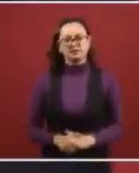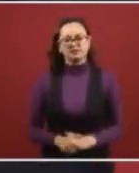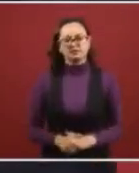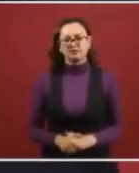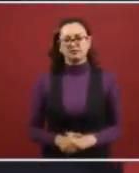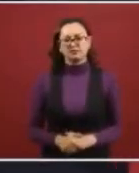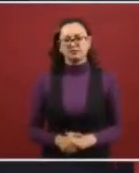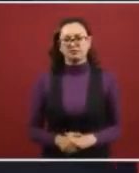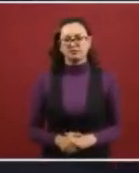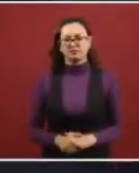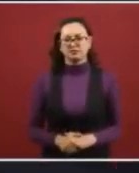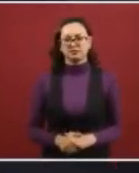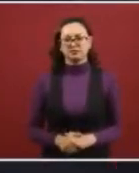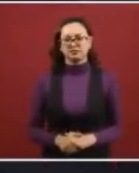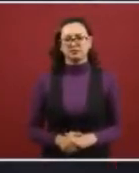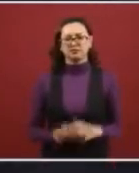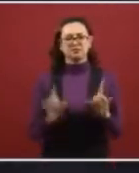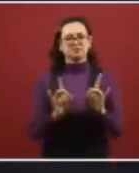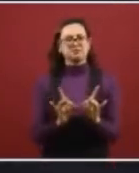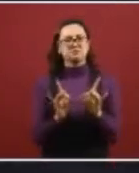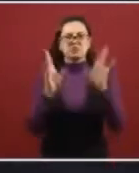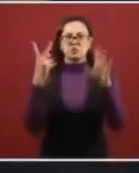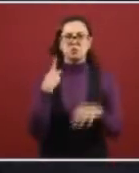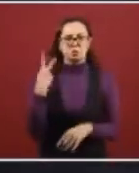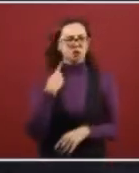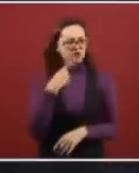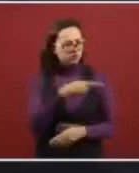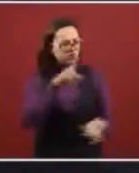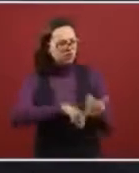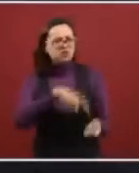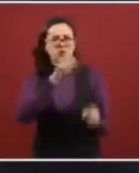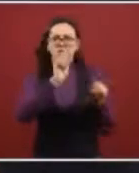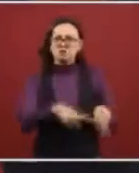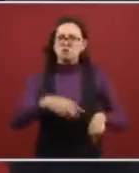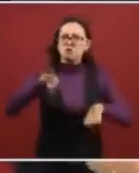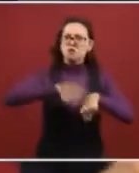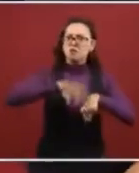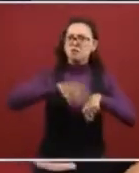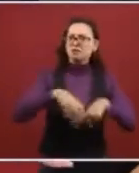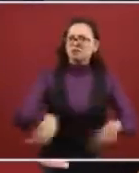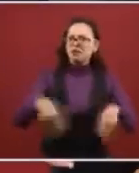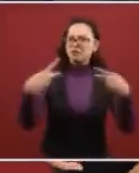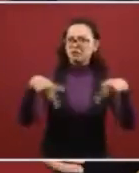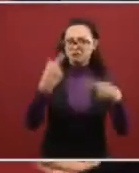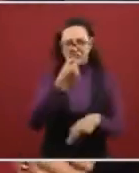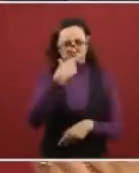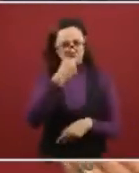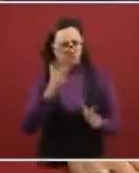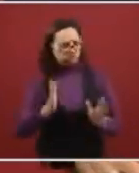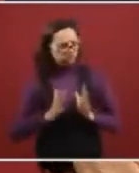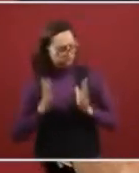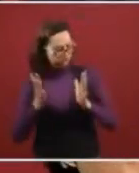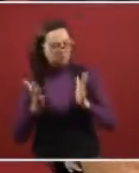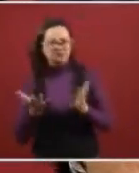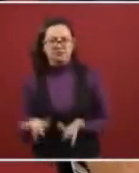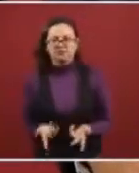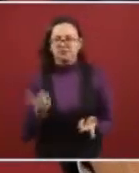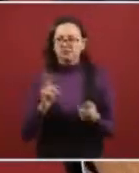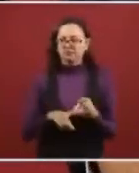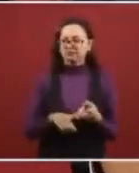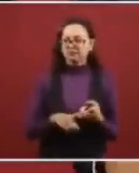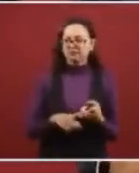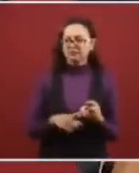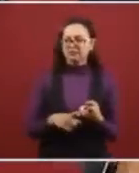De repente políticos vendiendo medicina. Politicians were selling medications. Ofreciendo they servicios